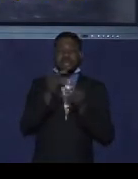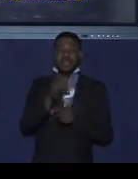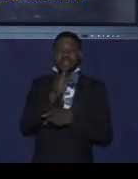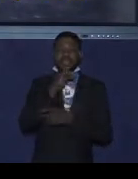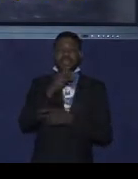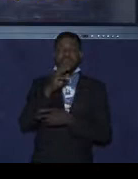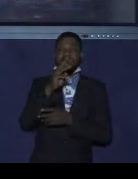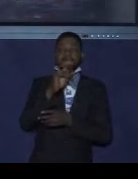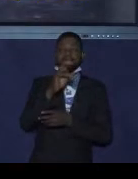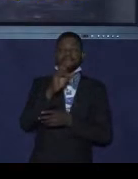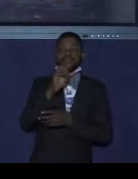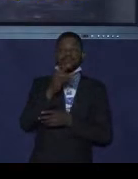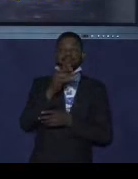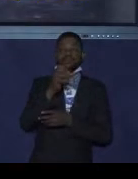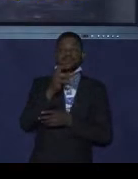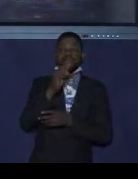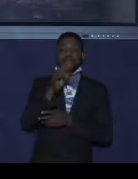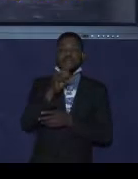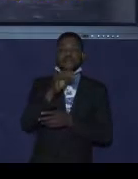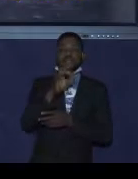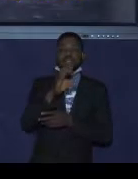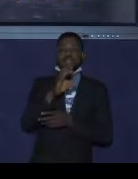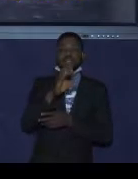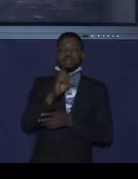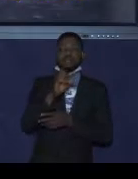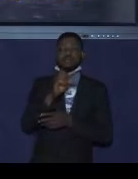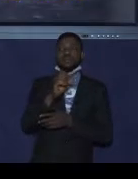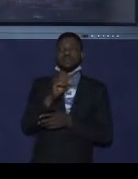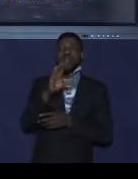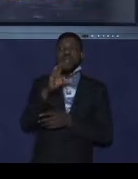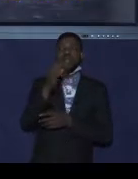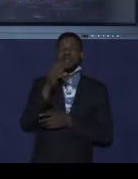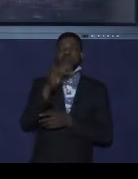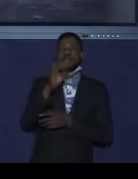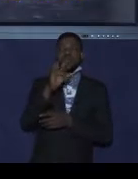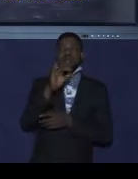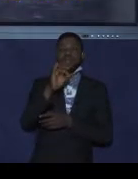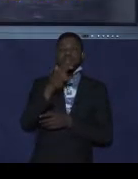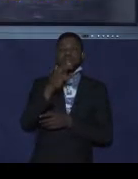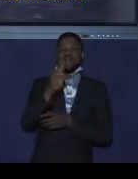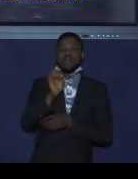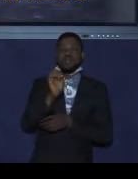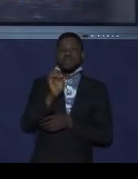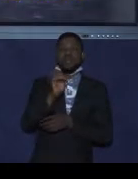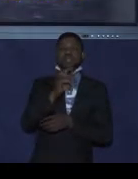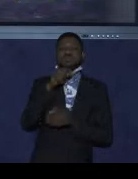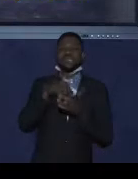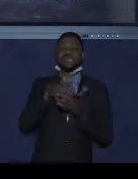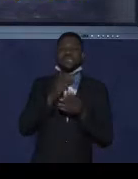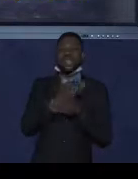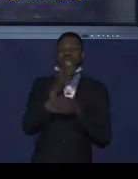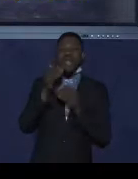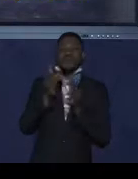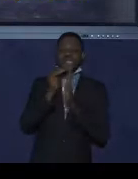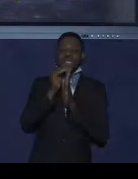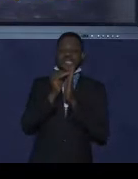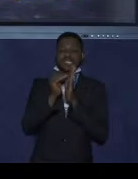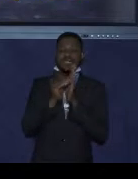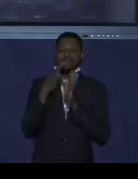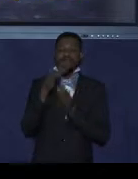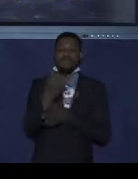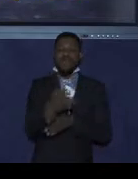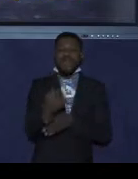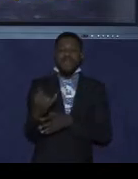a misogamist. Catalog. Catalog. This is a complete list of